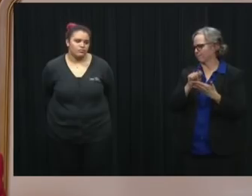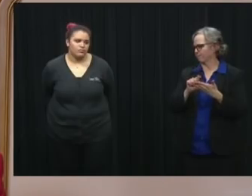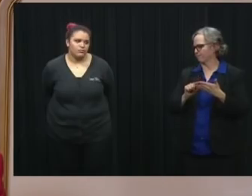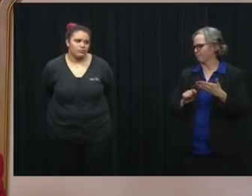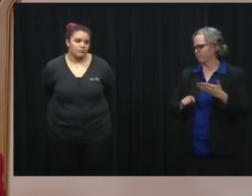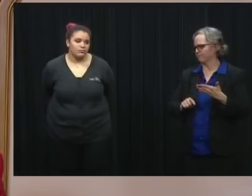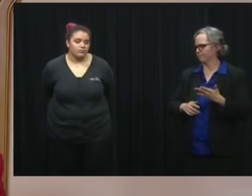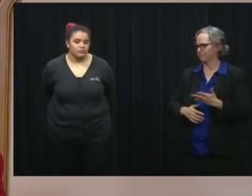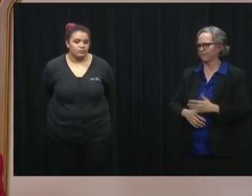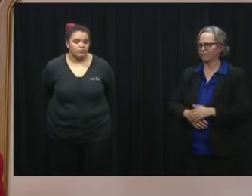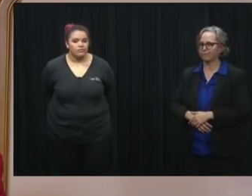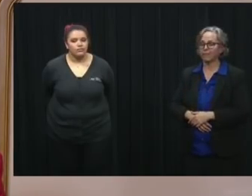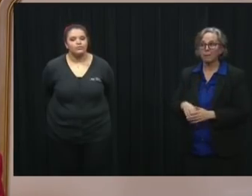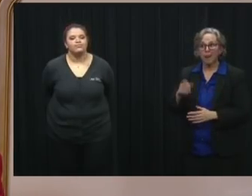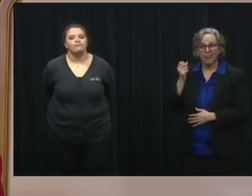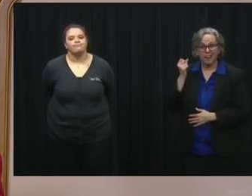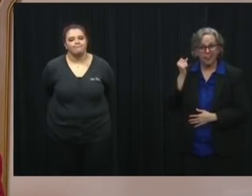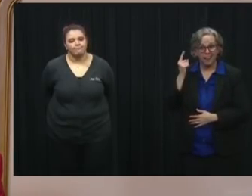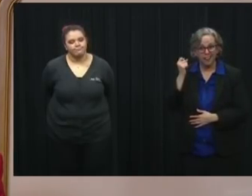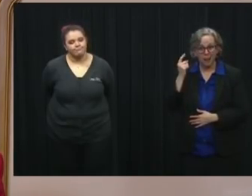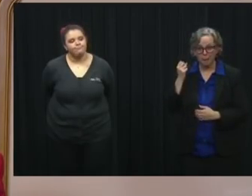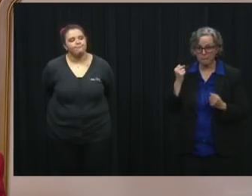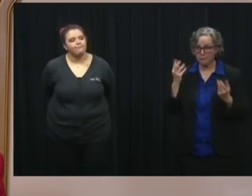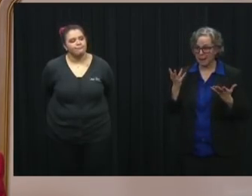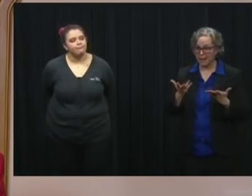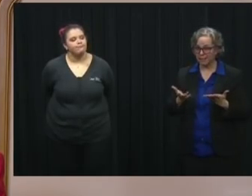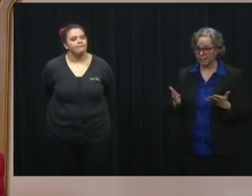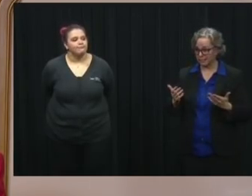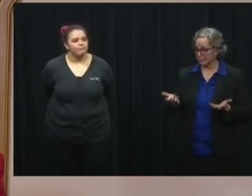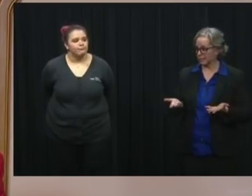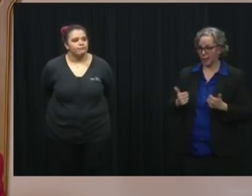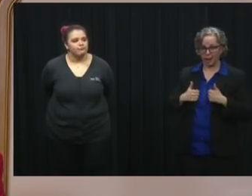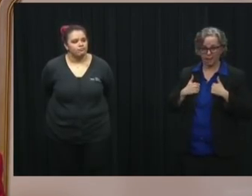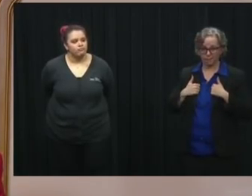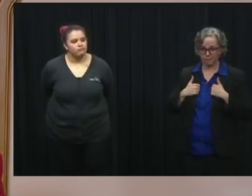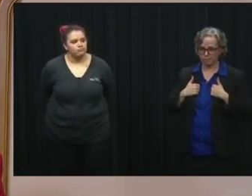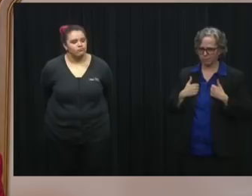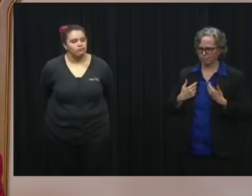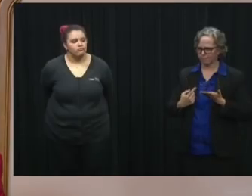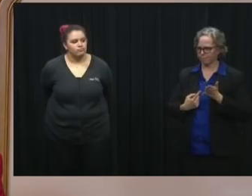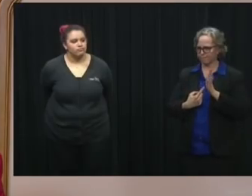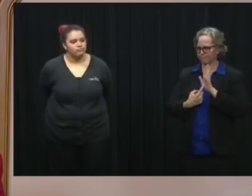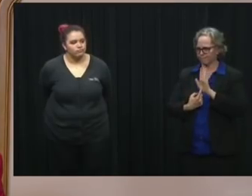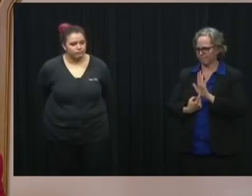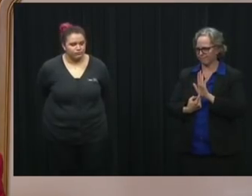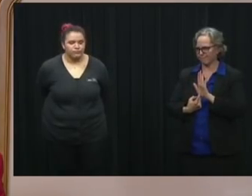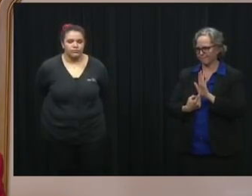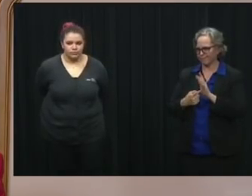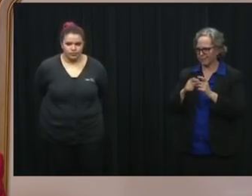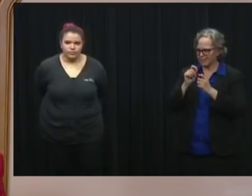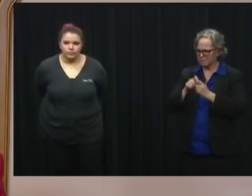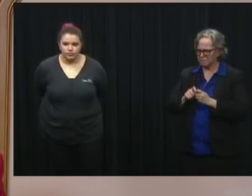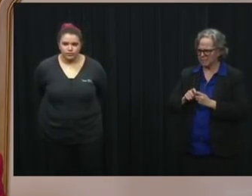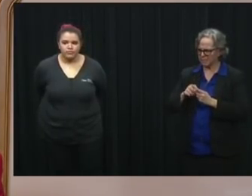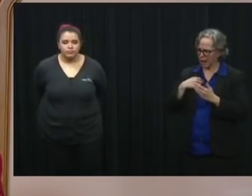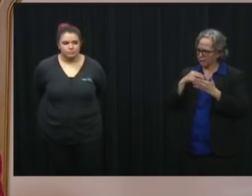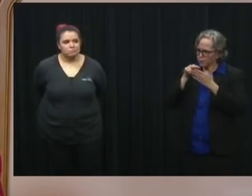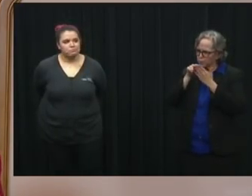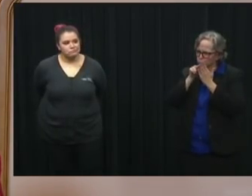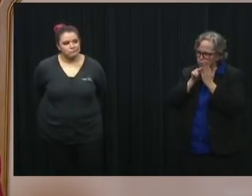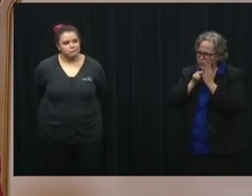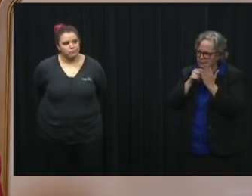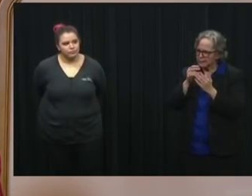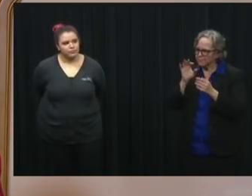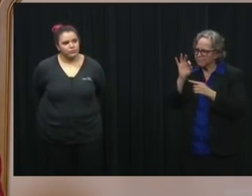it's fact specific. And you've got to drill down and look at what the facts are. And if you just do it by